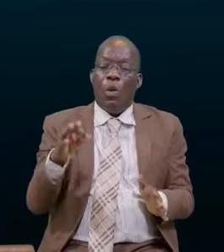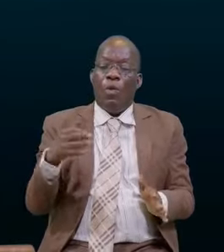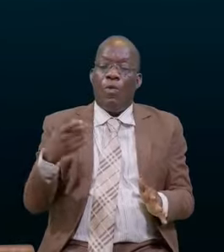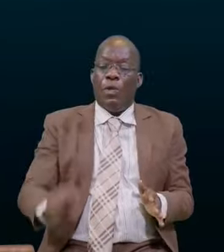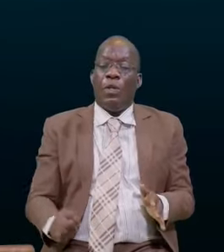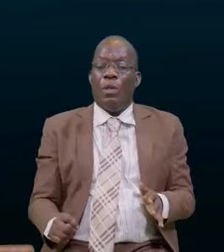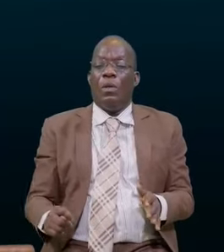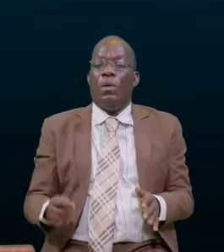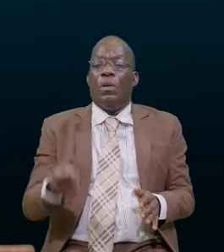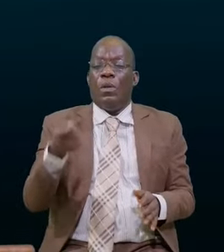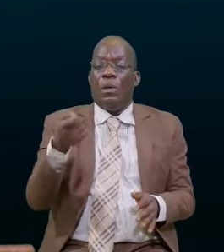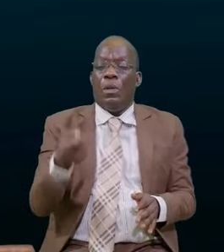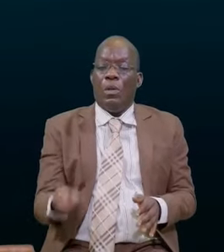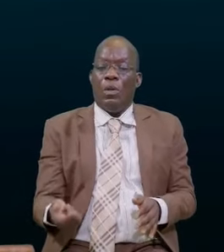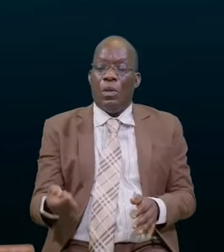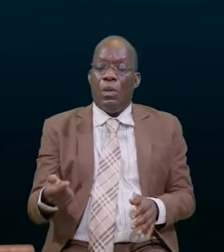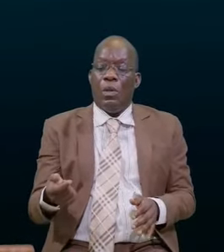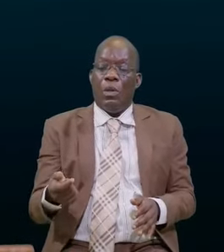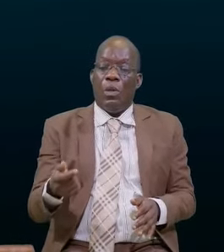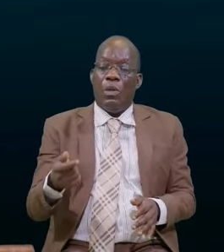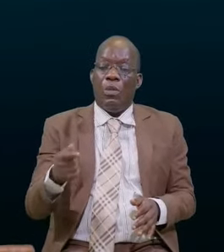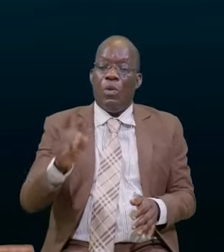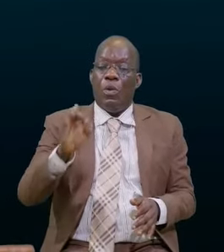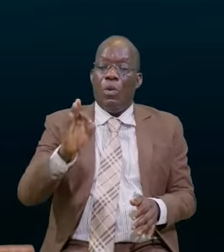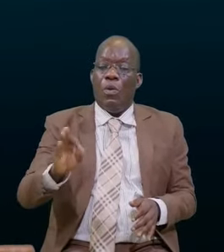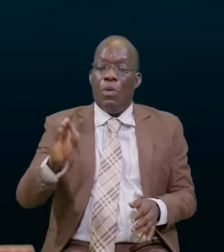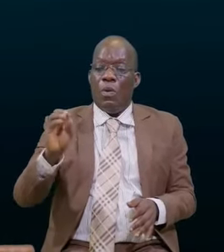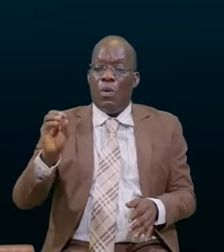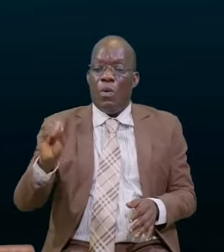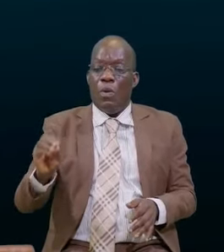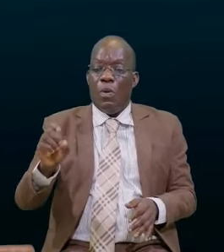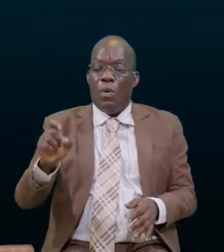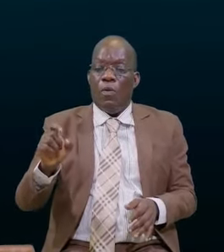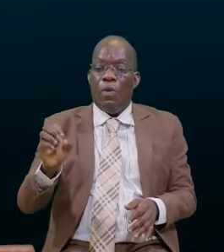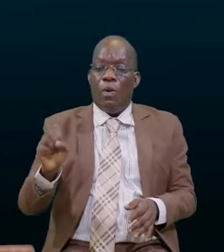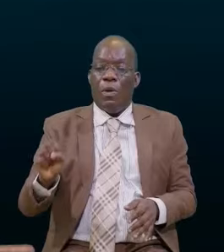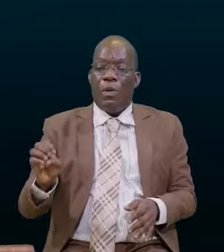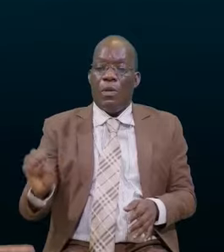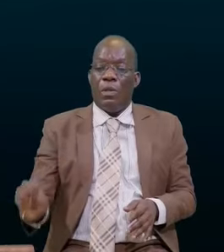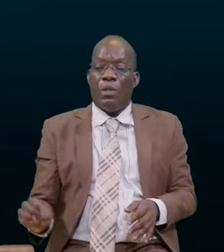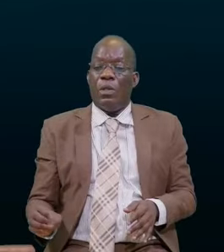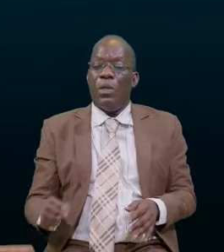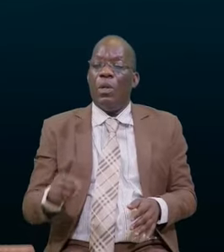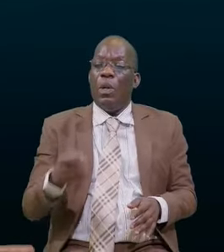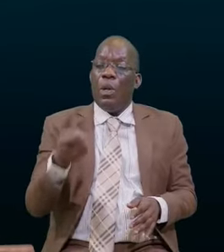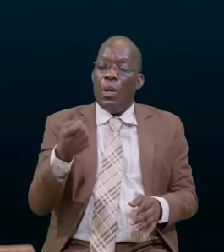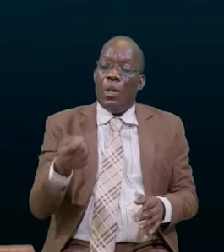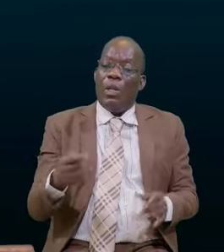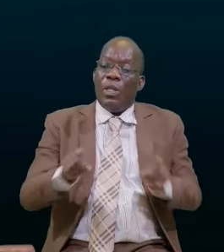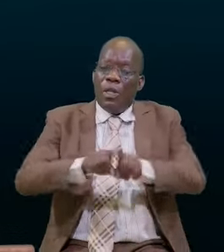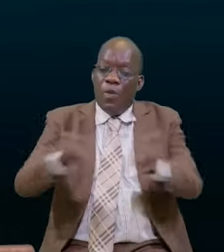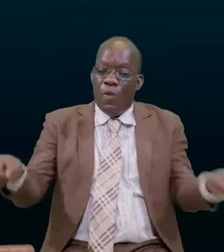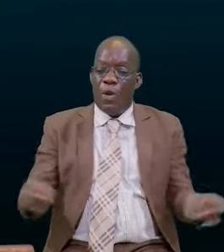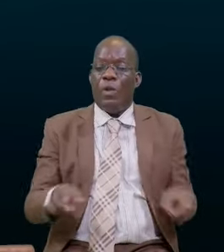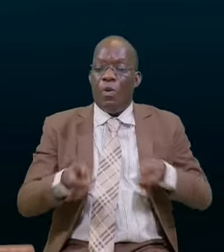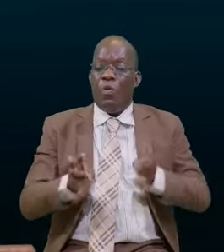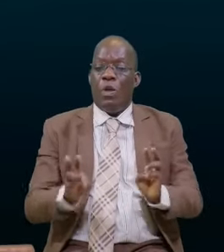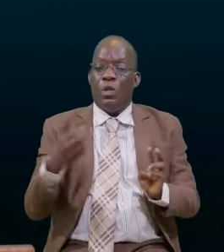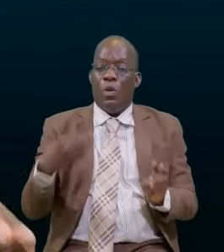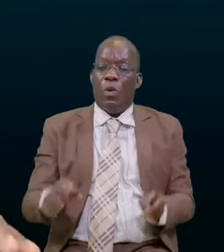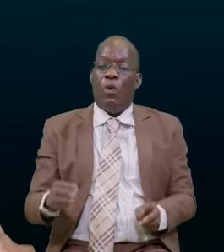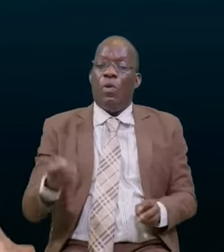or pictures of the little Foxes or diverse postures of the little foxes